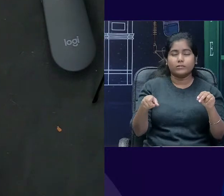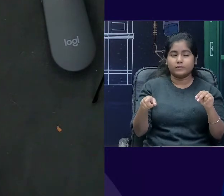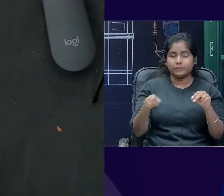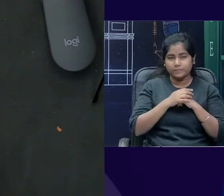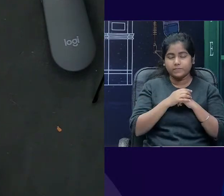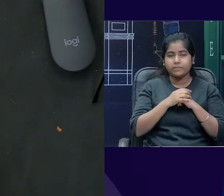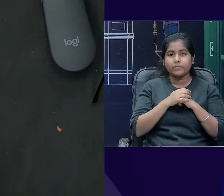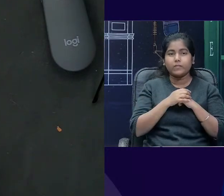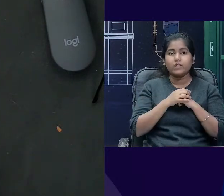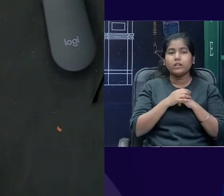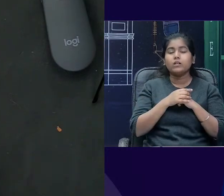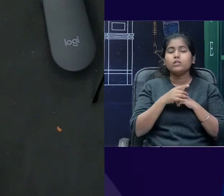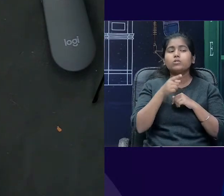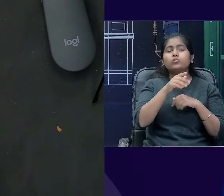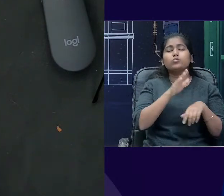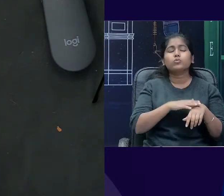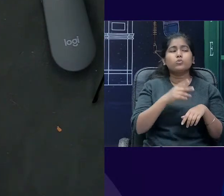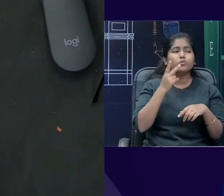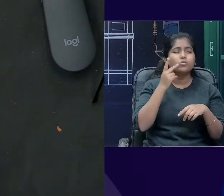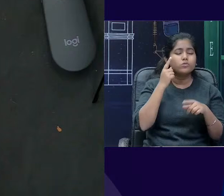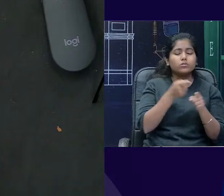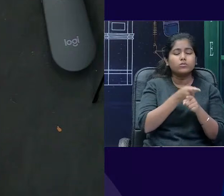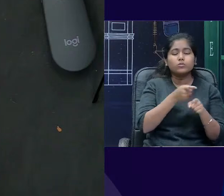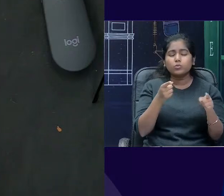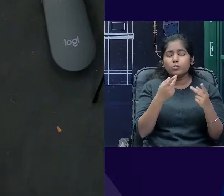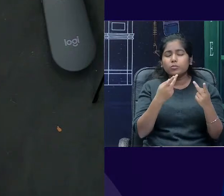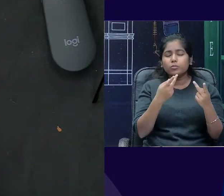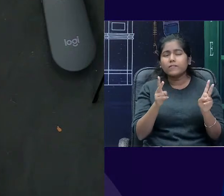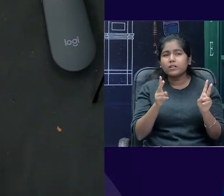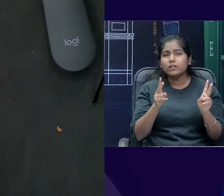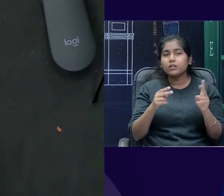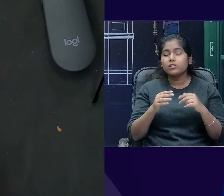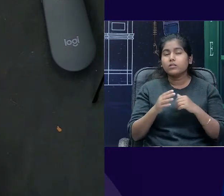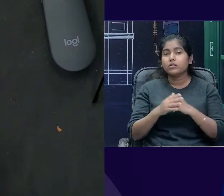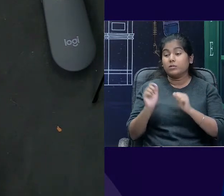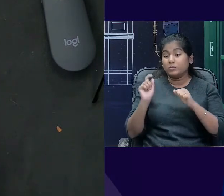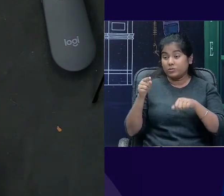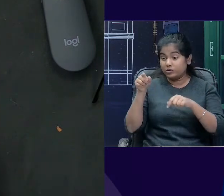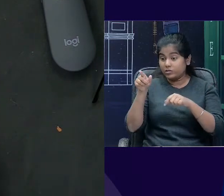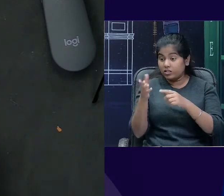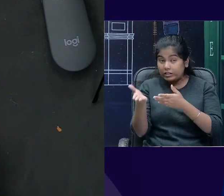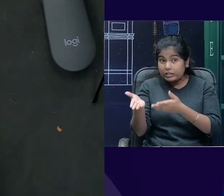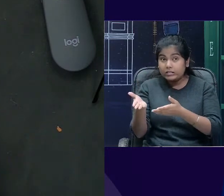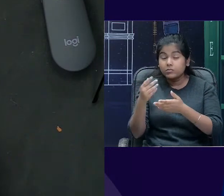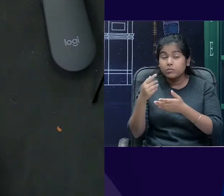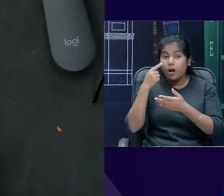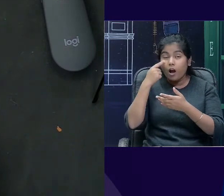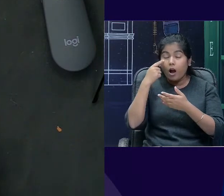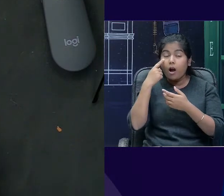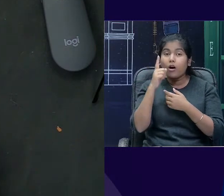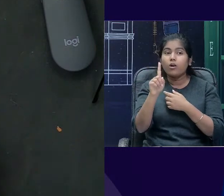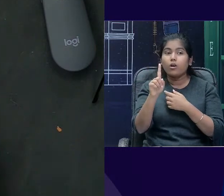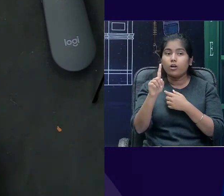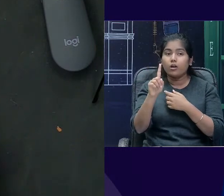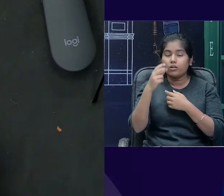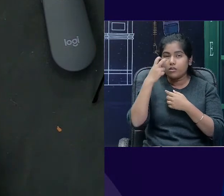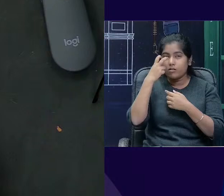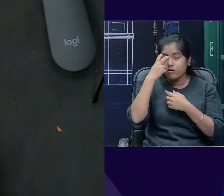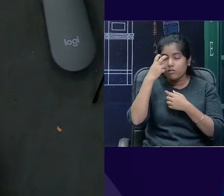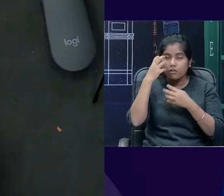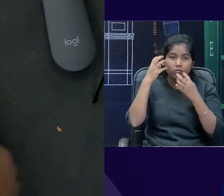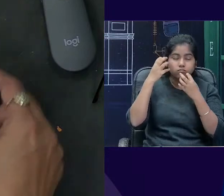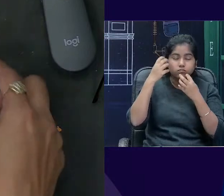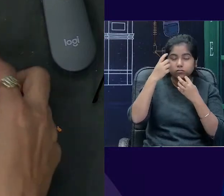find odd in this? because this creature has only one eye Yeah, one eye, and a long